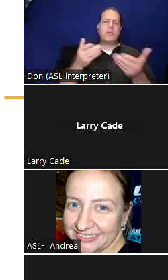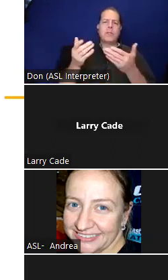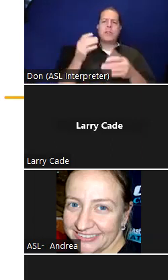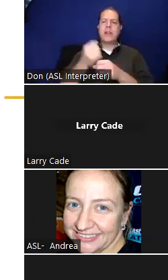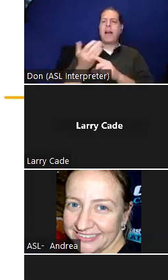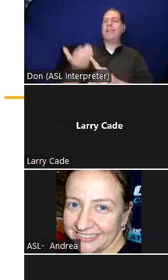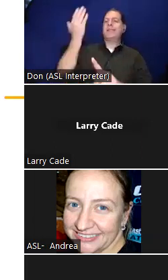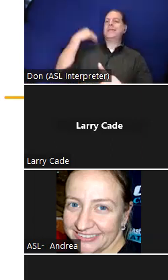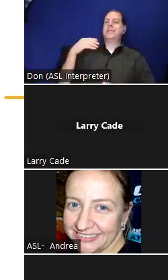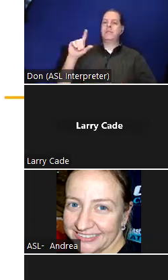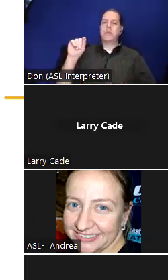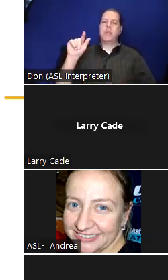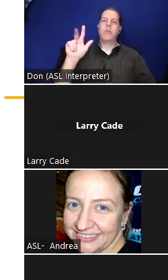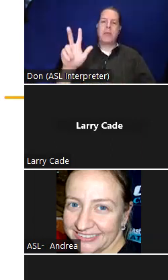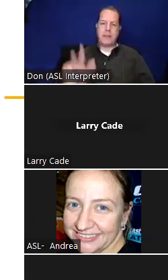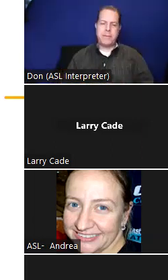in 2023.